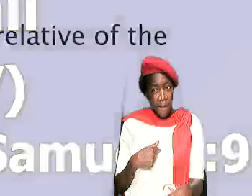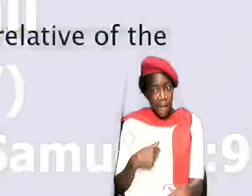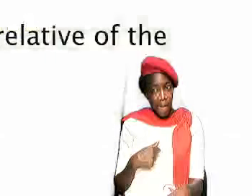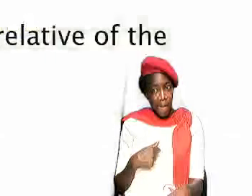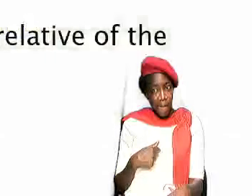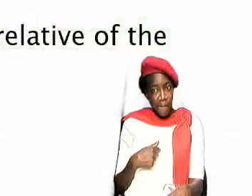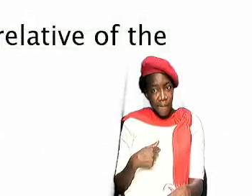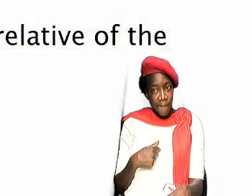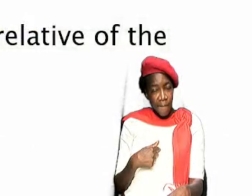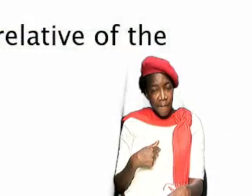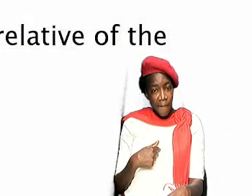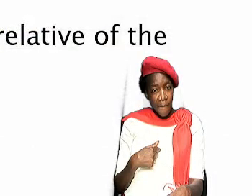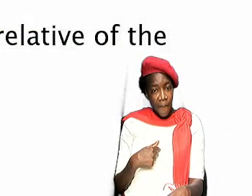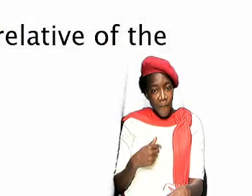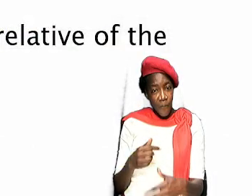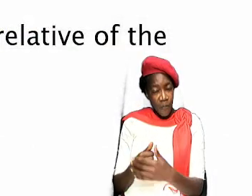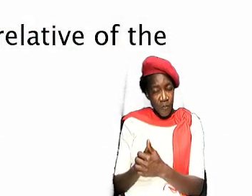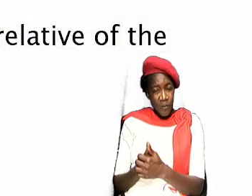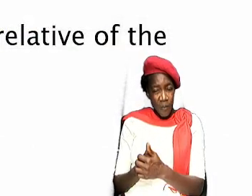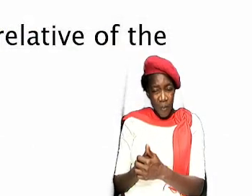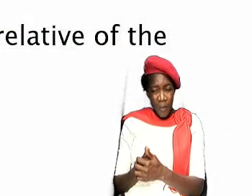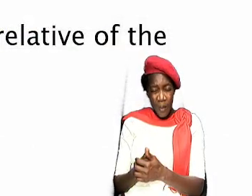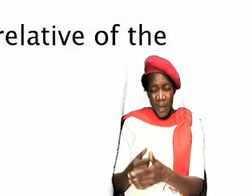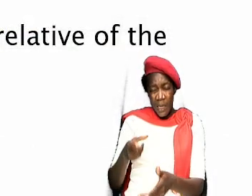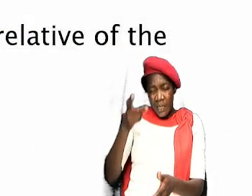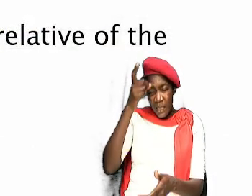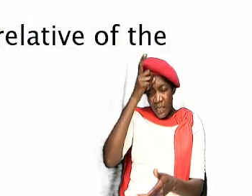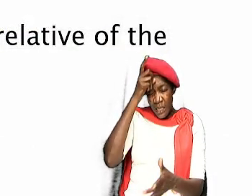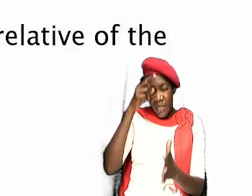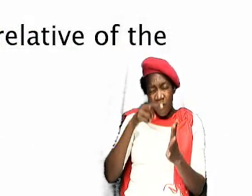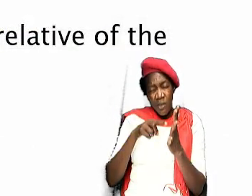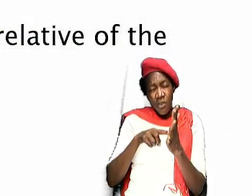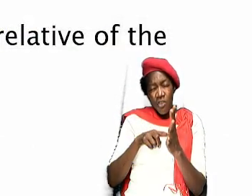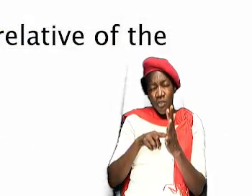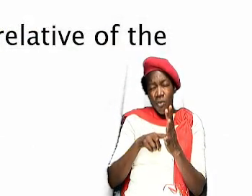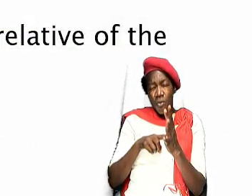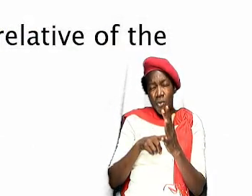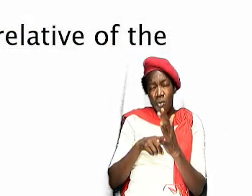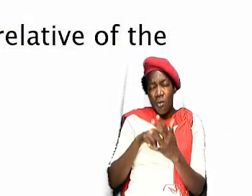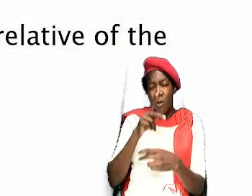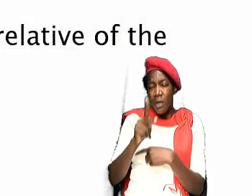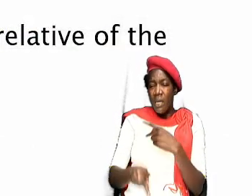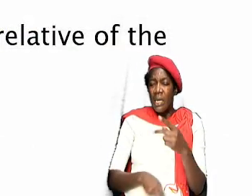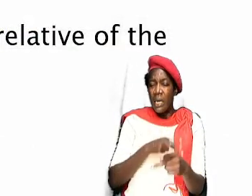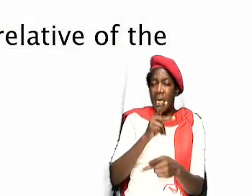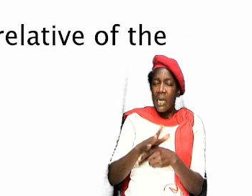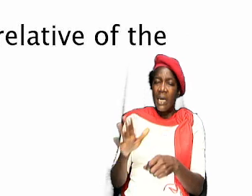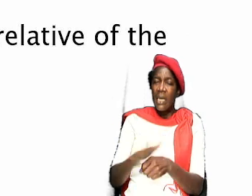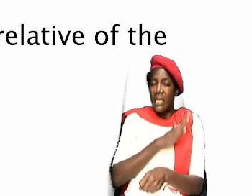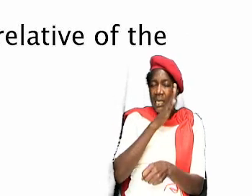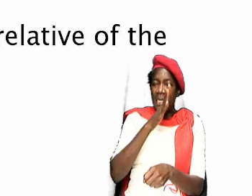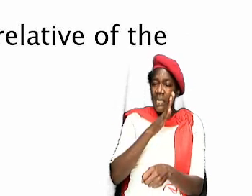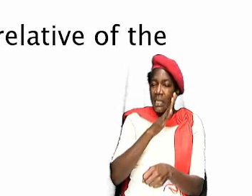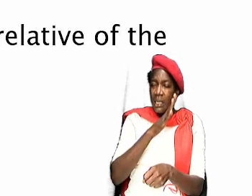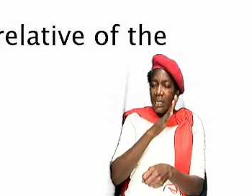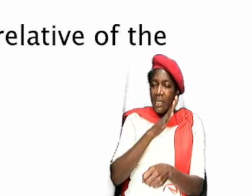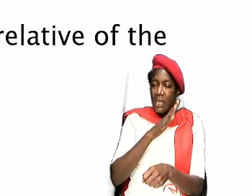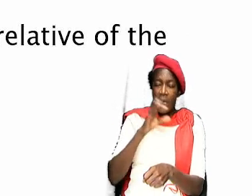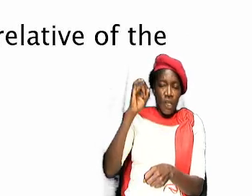So David showed kindness to Jonathan's house through Mephibosheth.